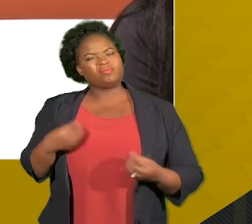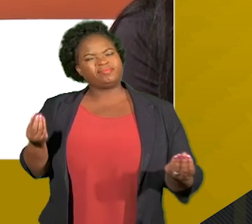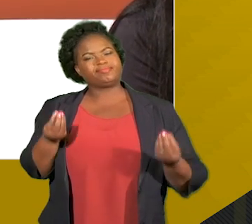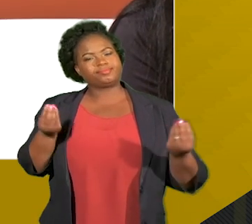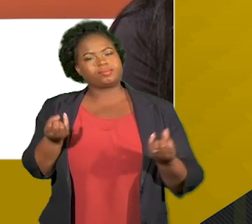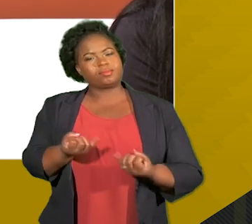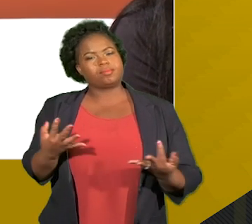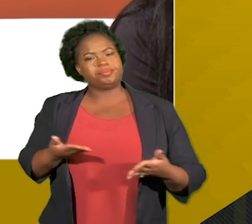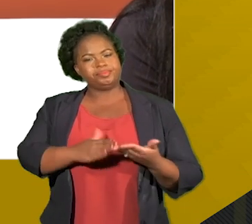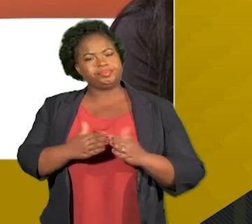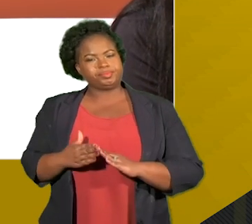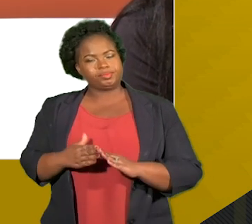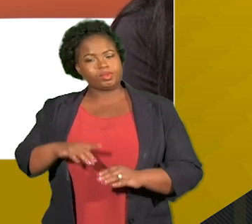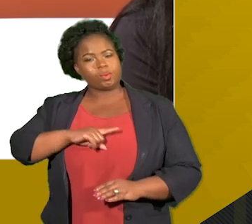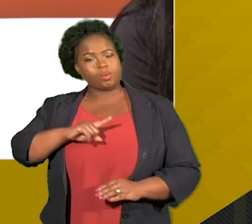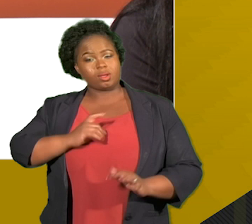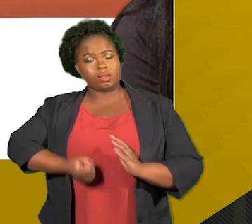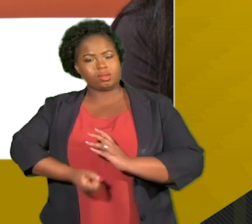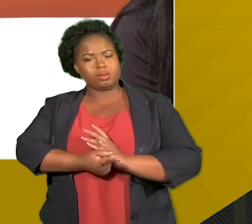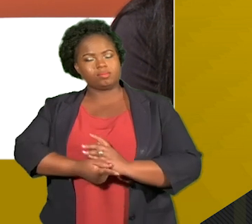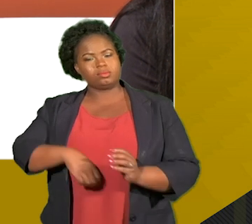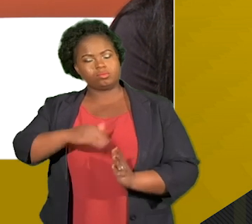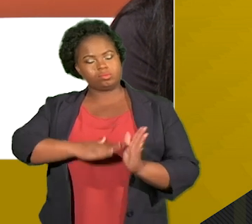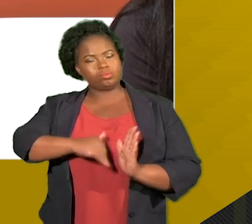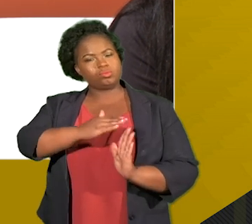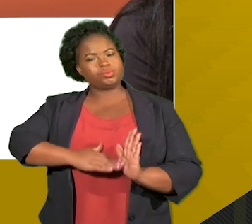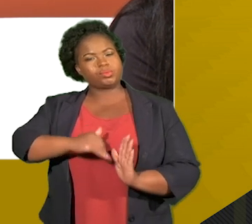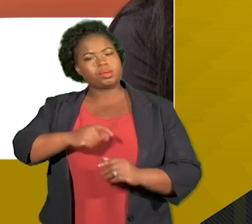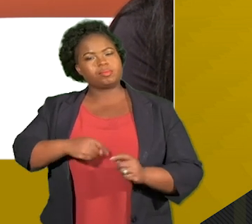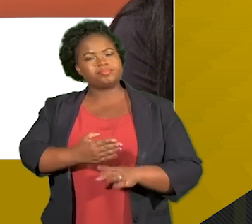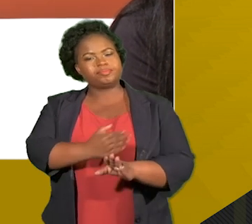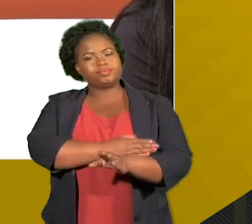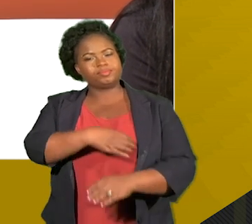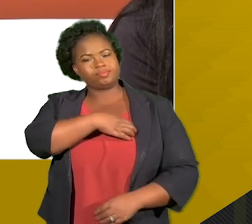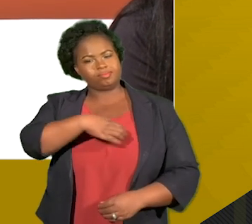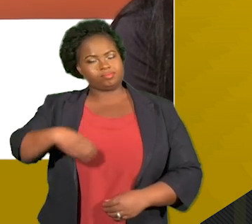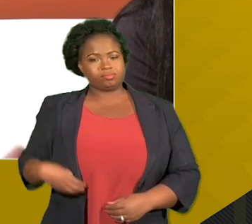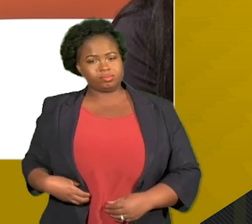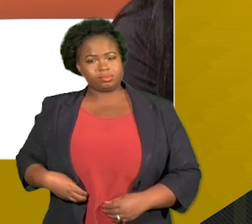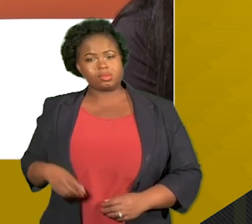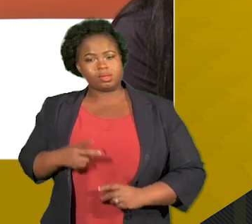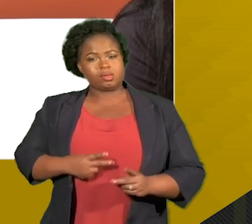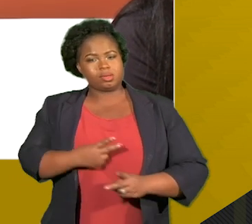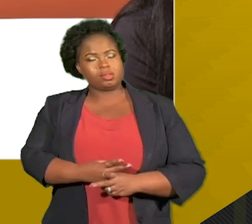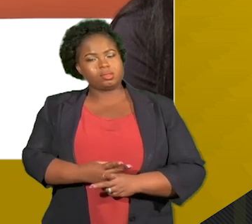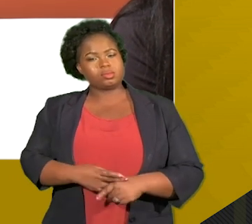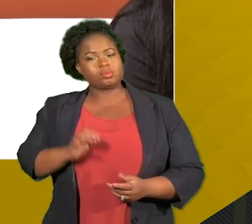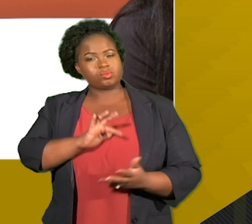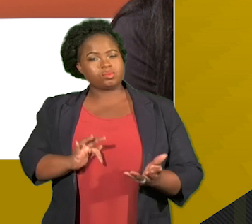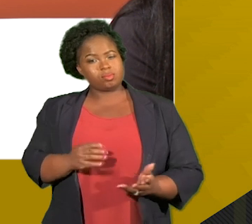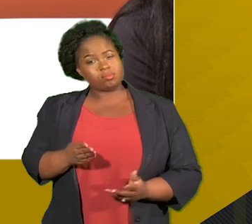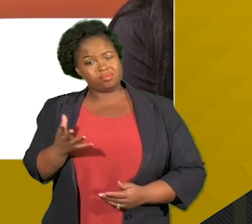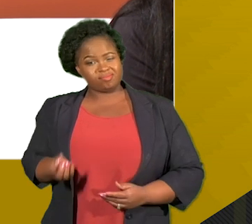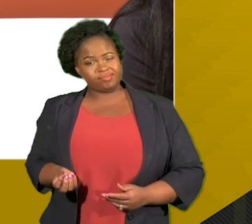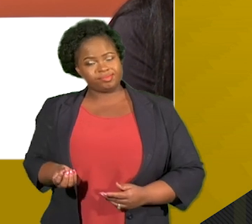kakhulu emphakathini after that controversial paintings our painter about the former president, and you had a story as well.